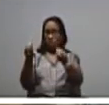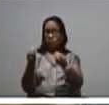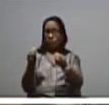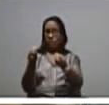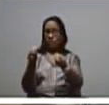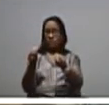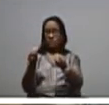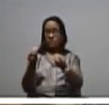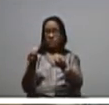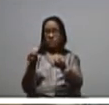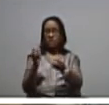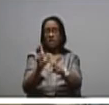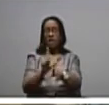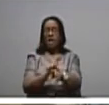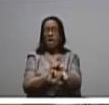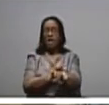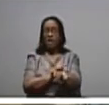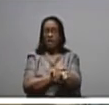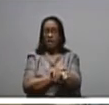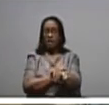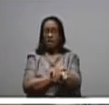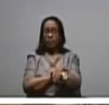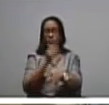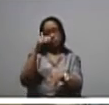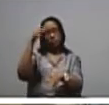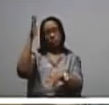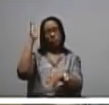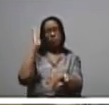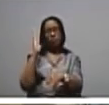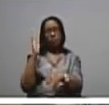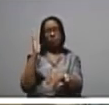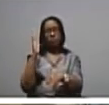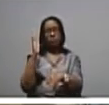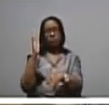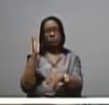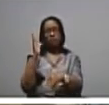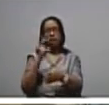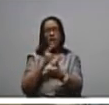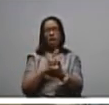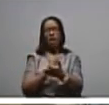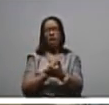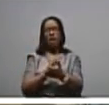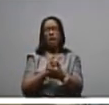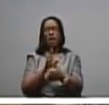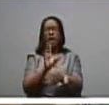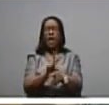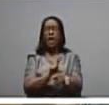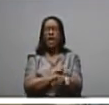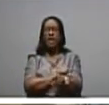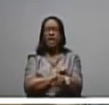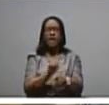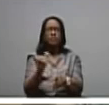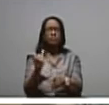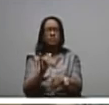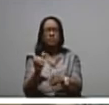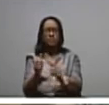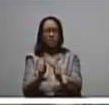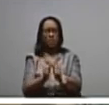gain freedom from our sins. We have to give up